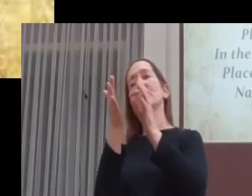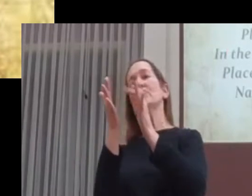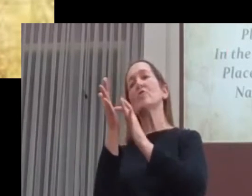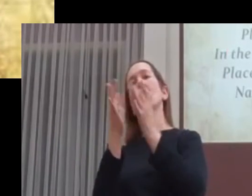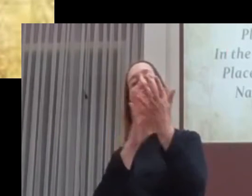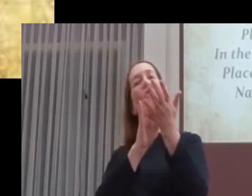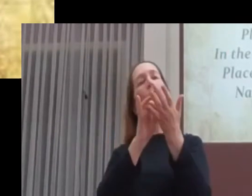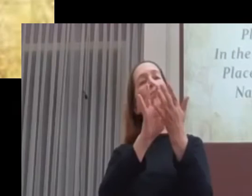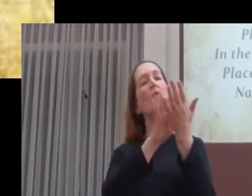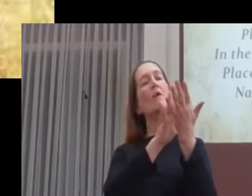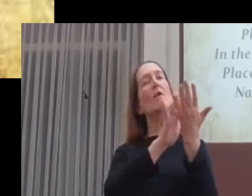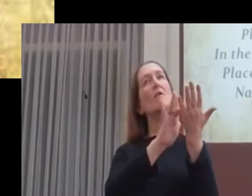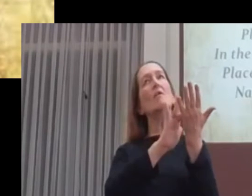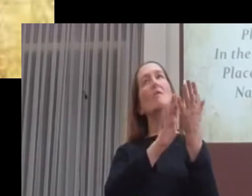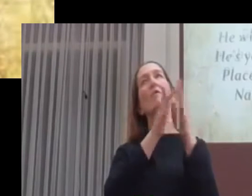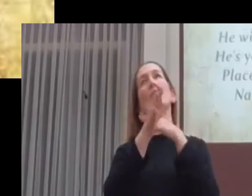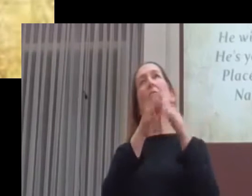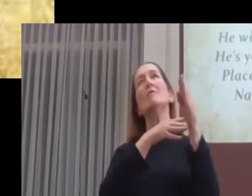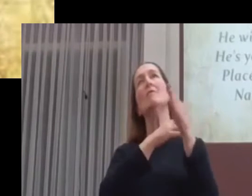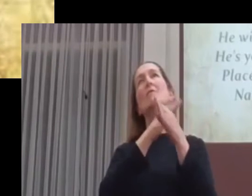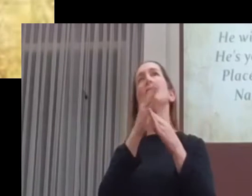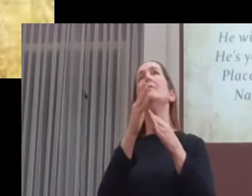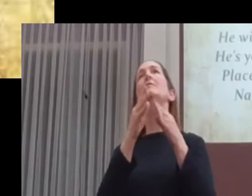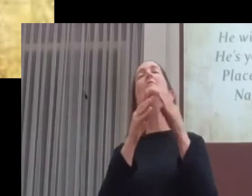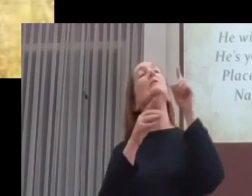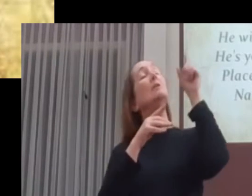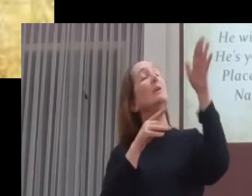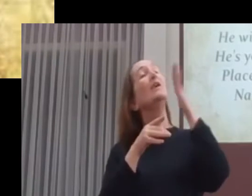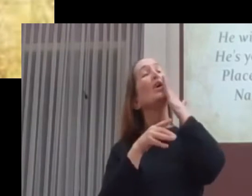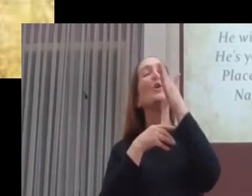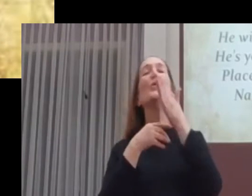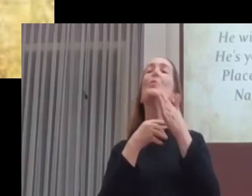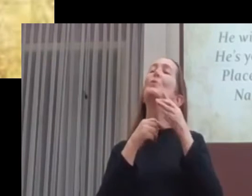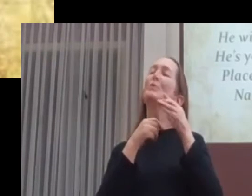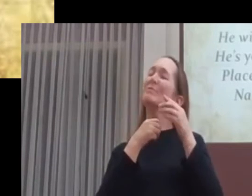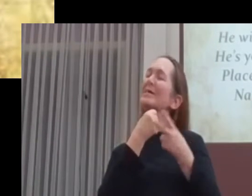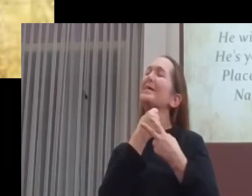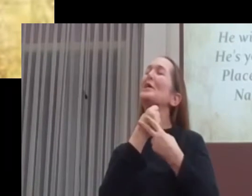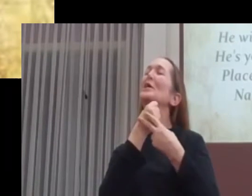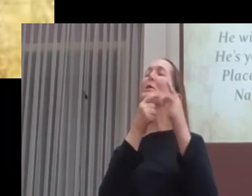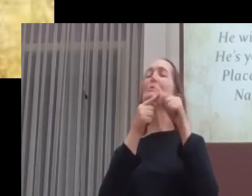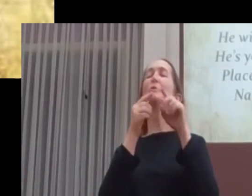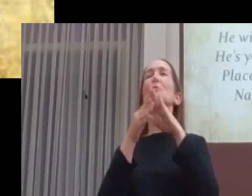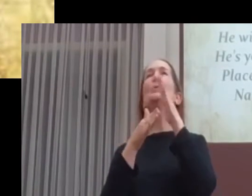garden. Place your hand in the nail's